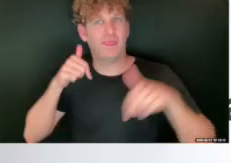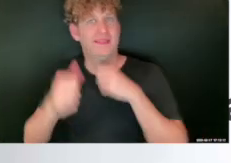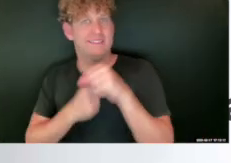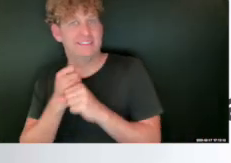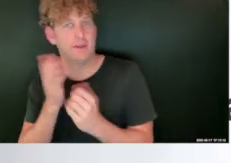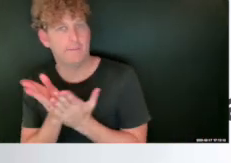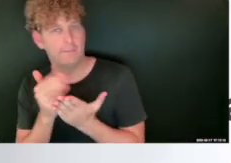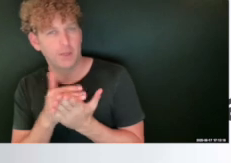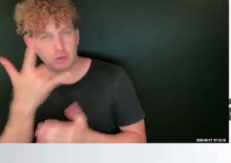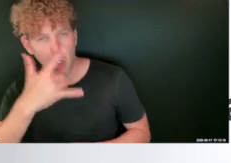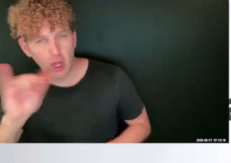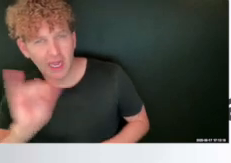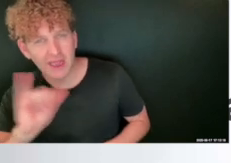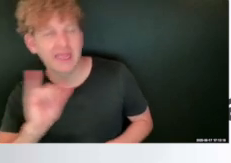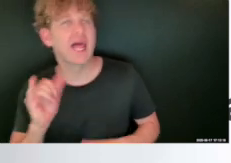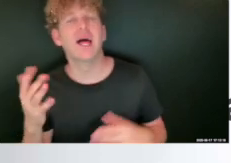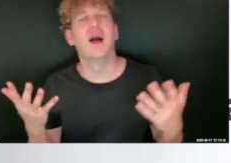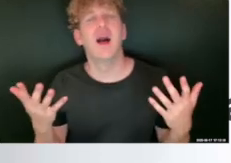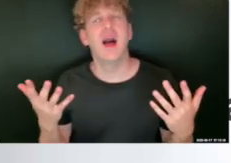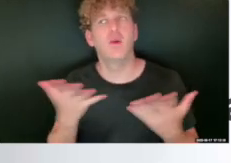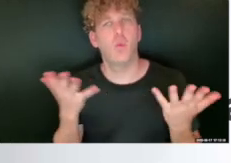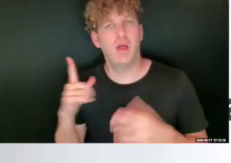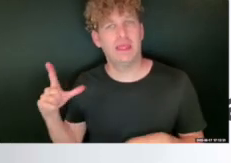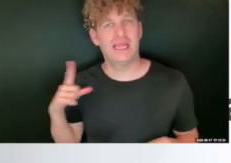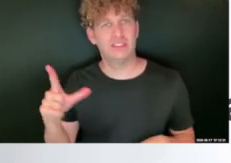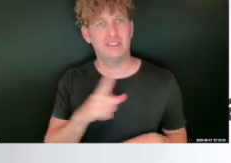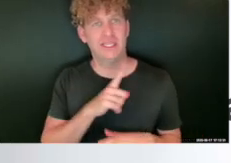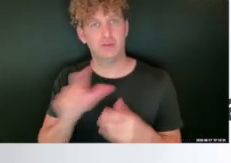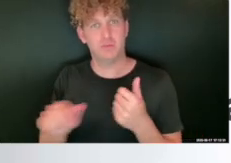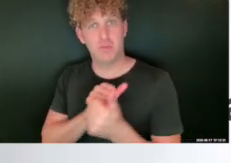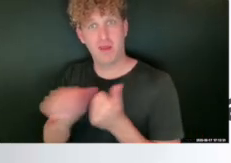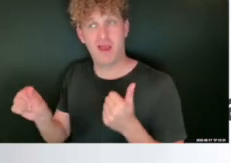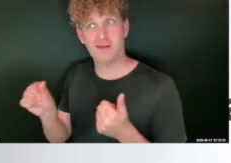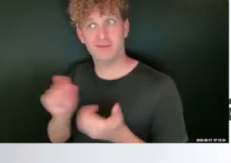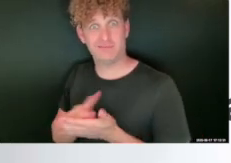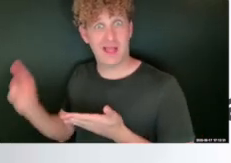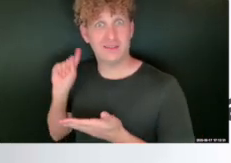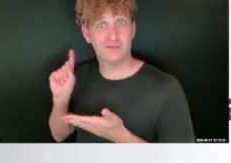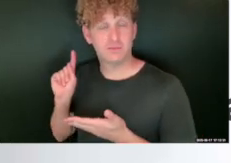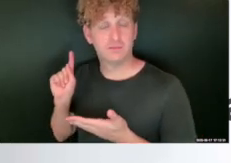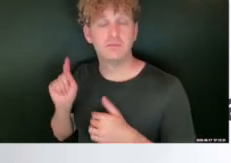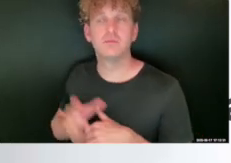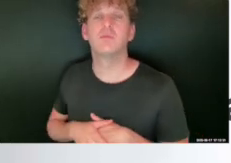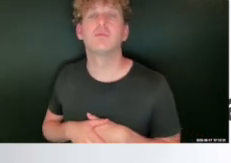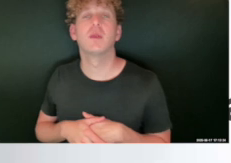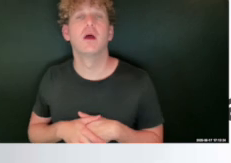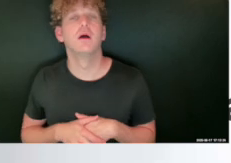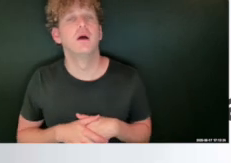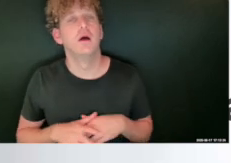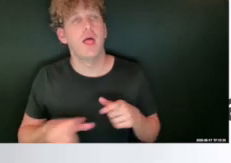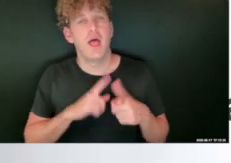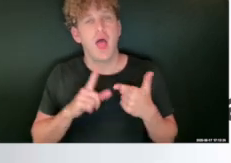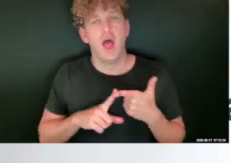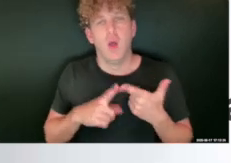to the governor's proposed budget. However, late last week, the legislature passed the state